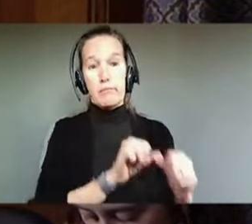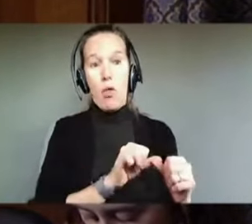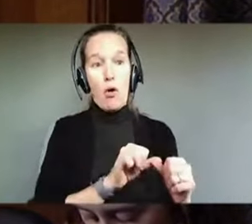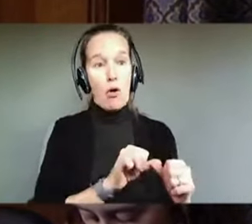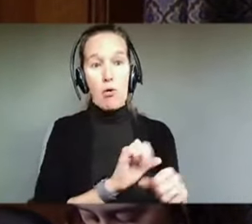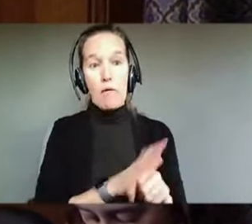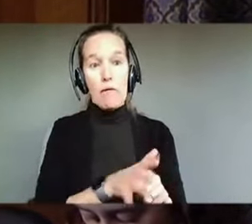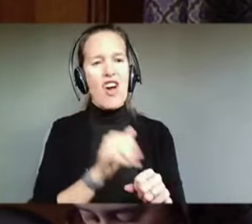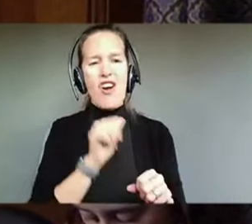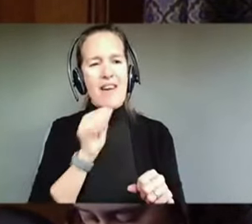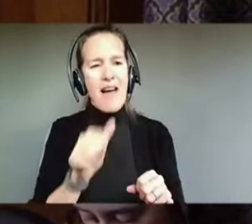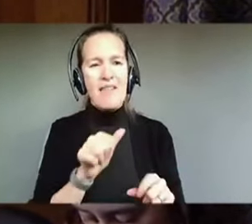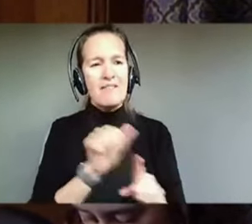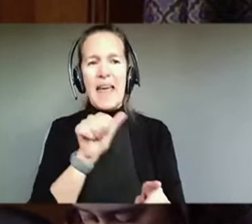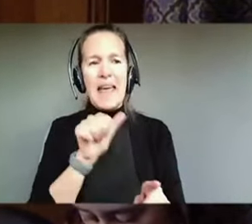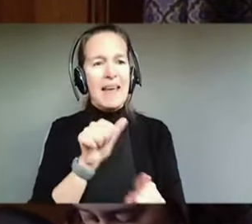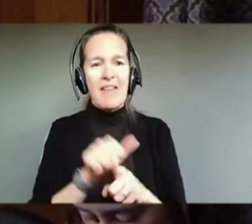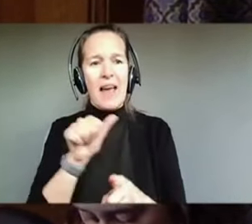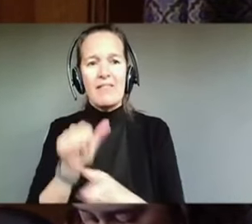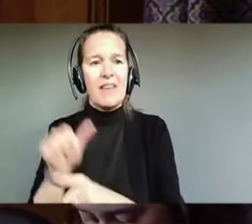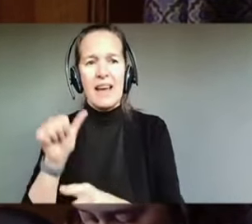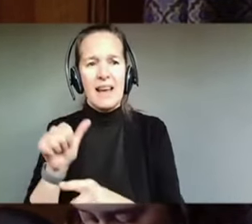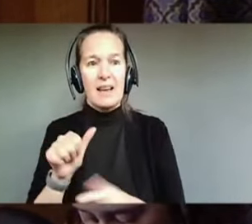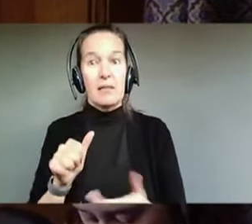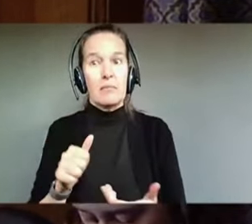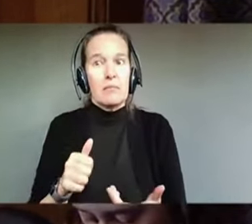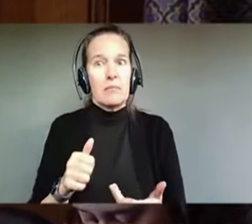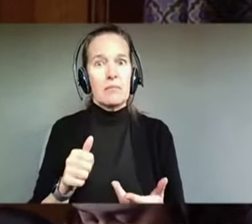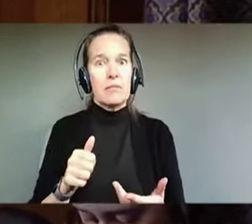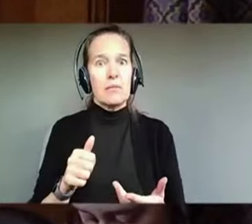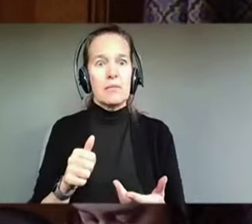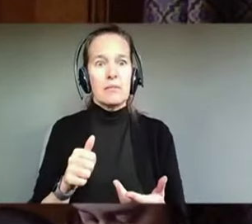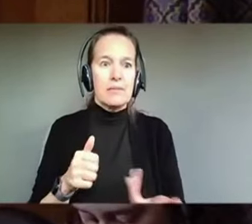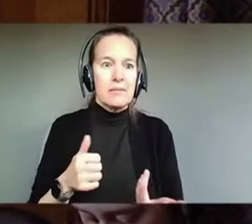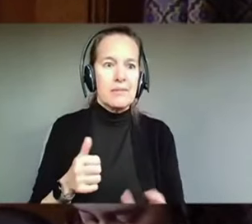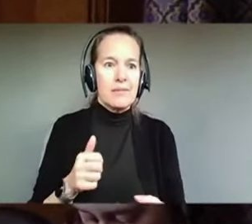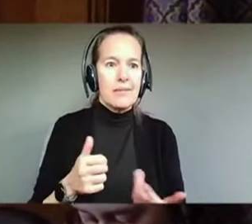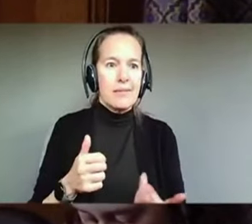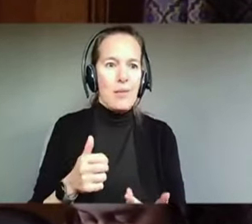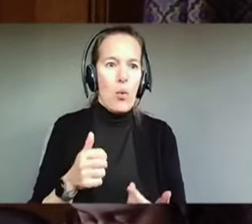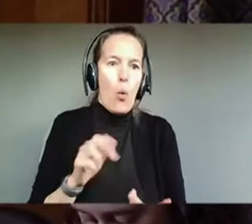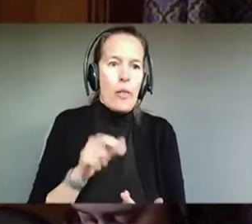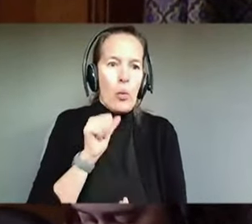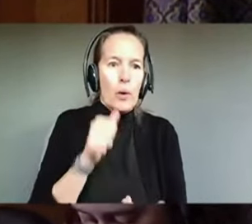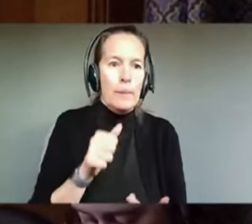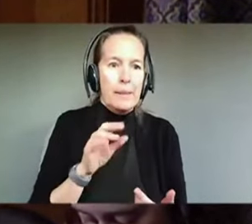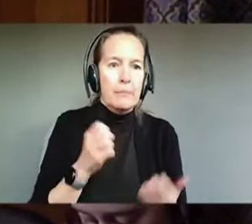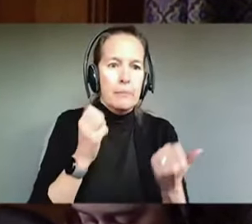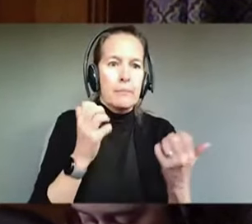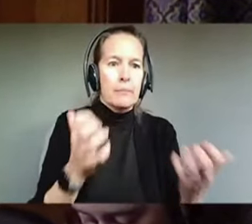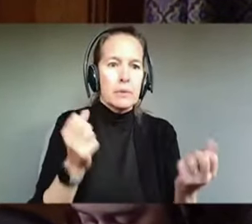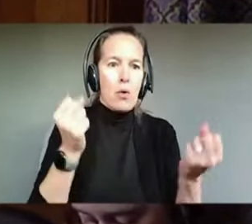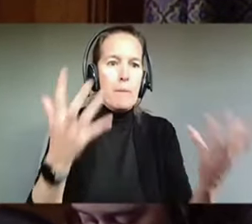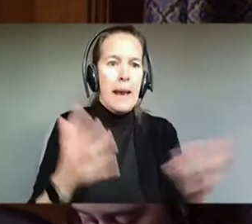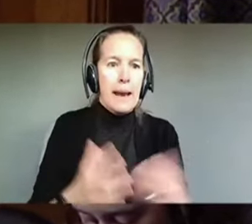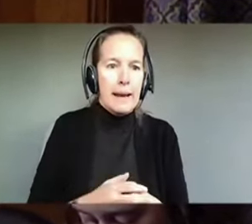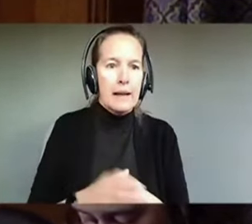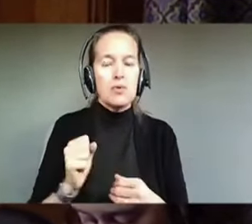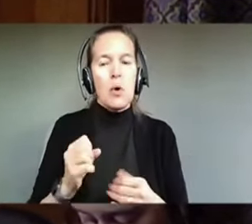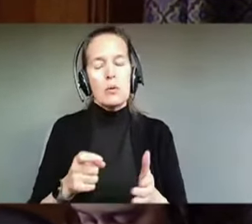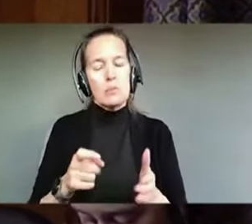wouldn't be so many of them. So it's absolutely imperative that we provide the funding for research.